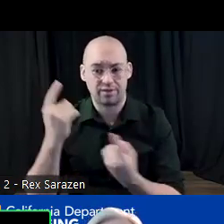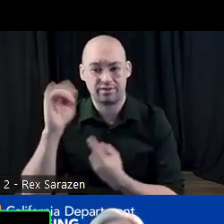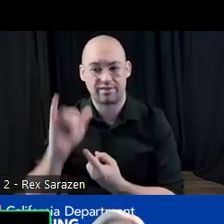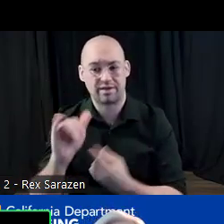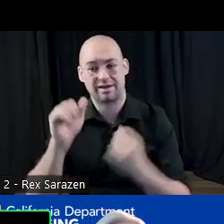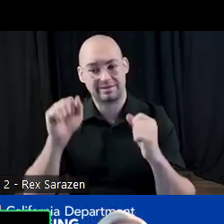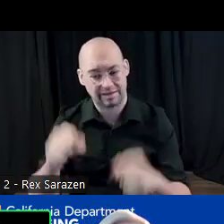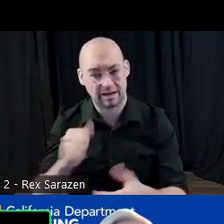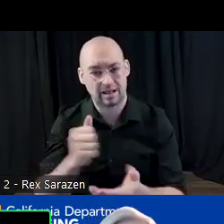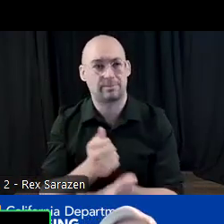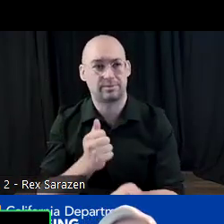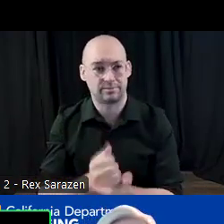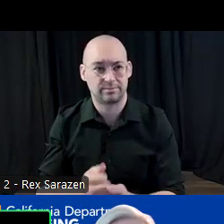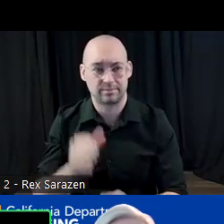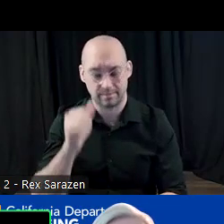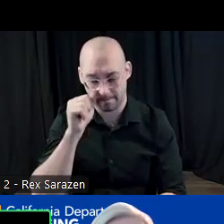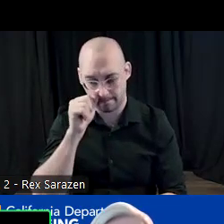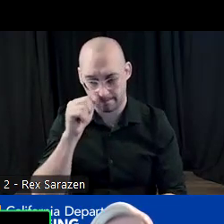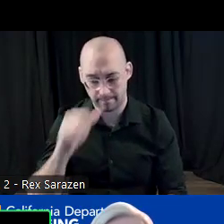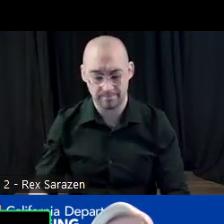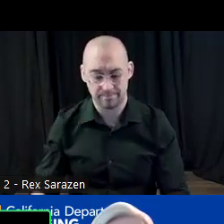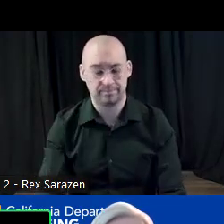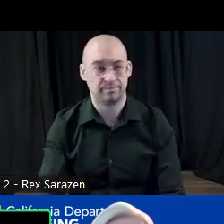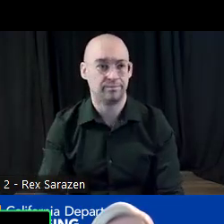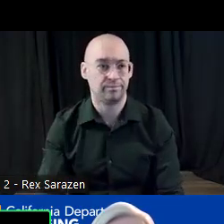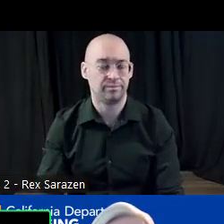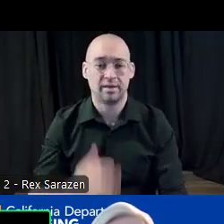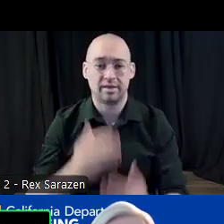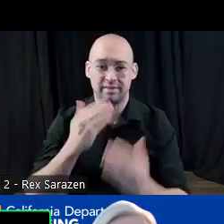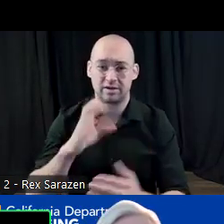be helpful. Thank you. Thanks, Cindy. Appreciate your comment.